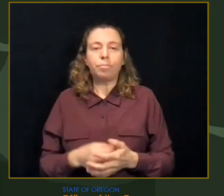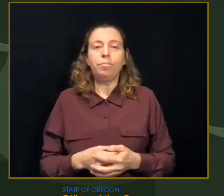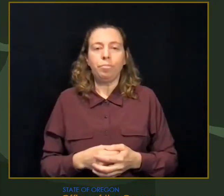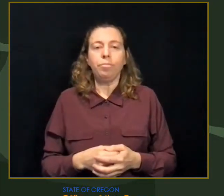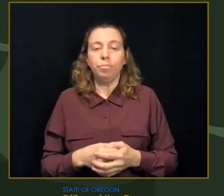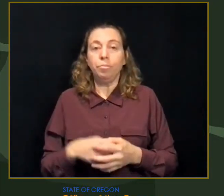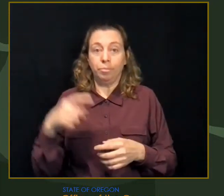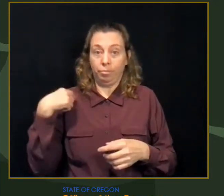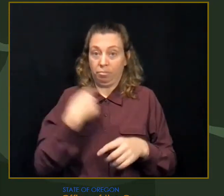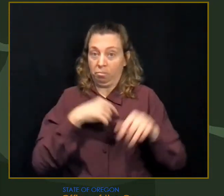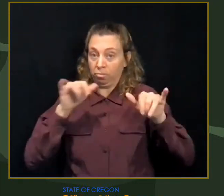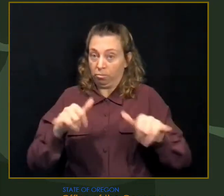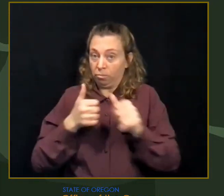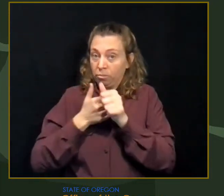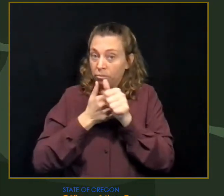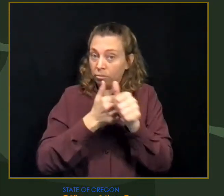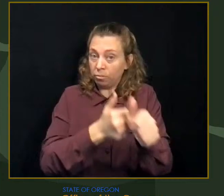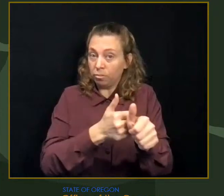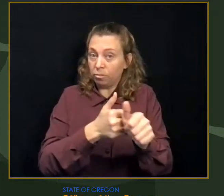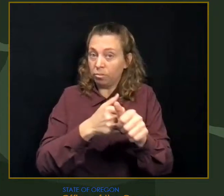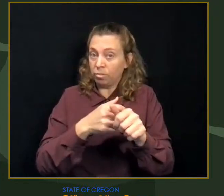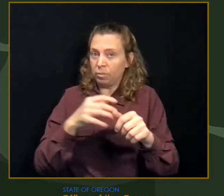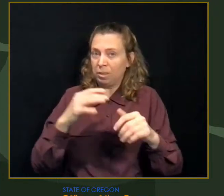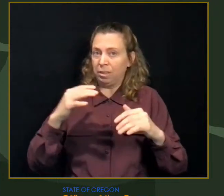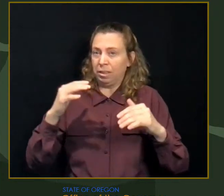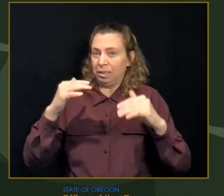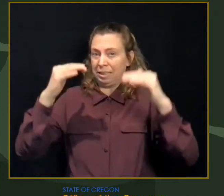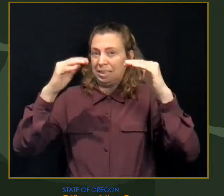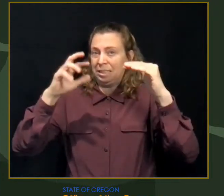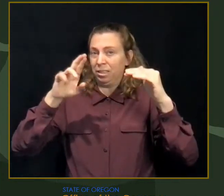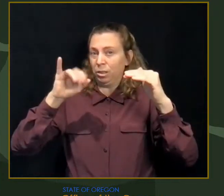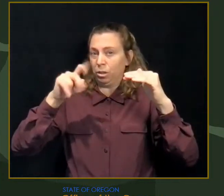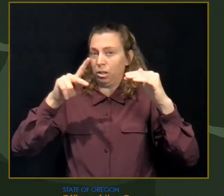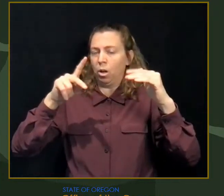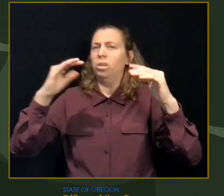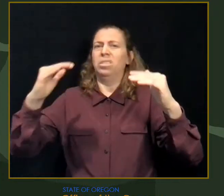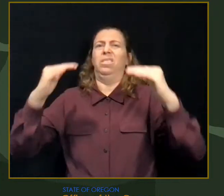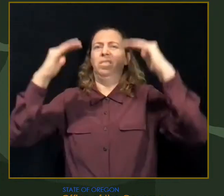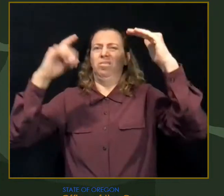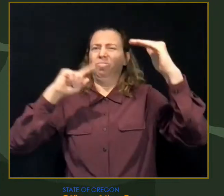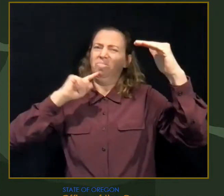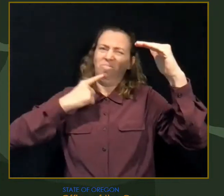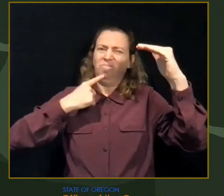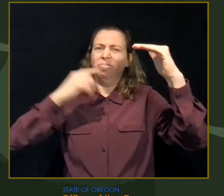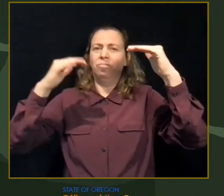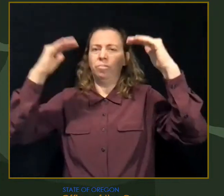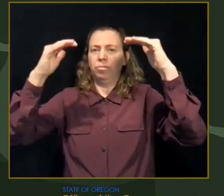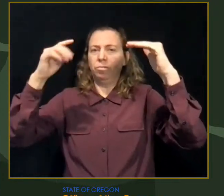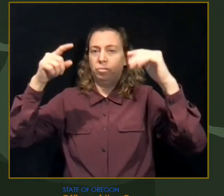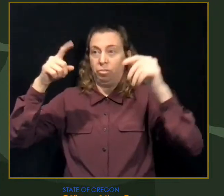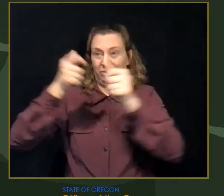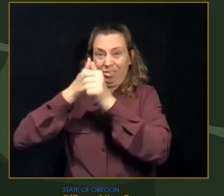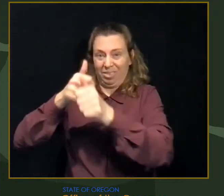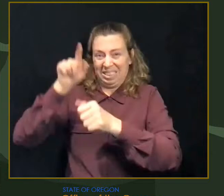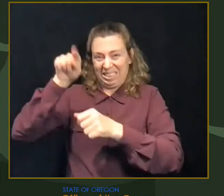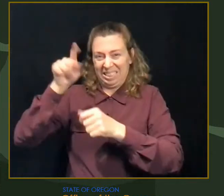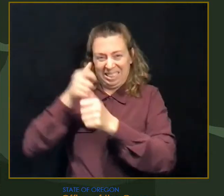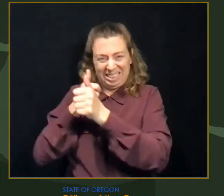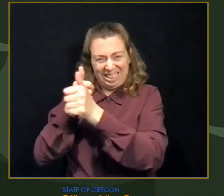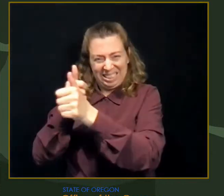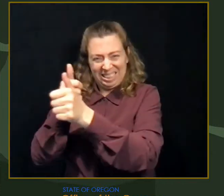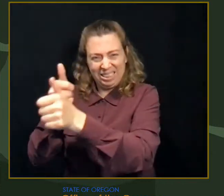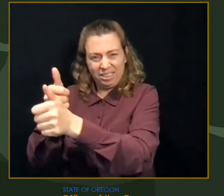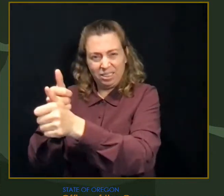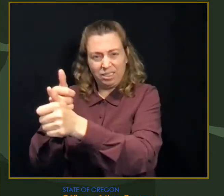is another huge sacrifice. But if we can follow a short pause in those activities where the virus thrives, namely